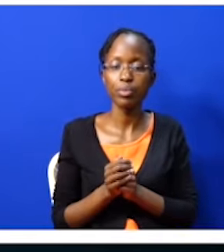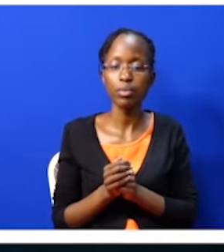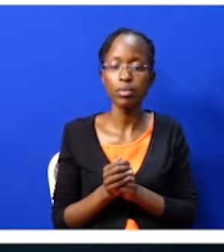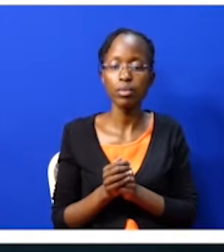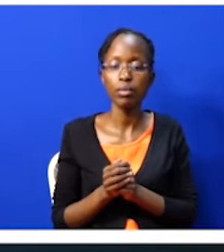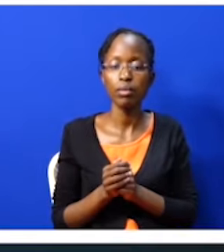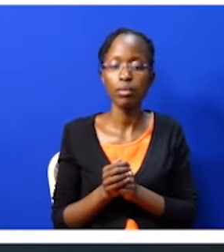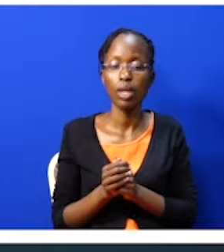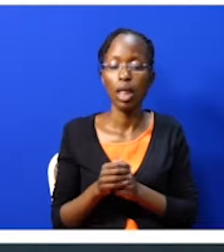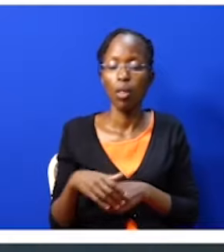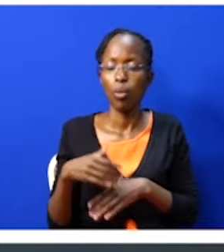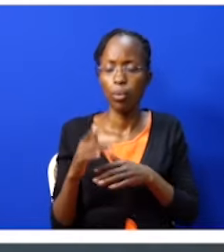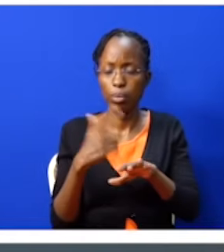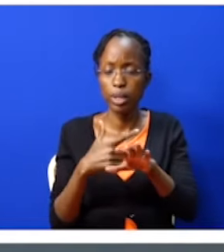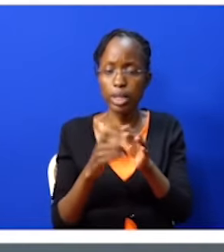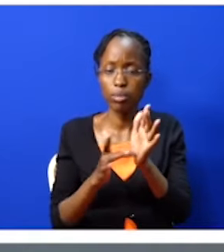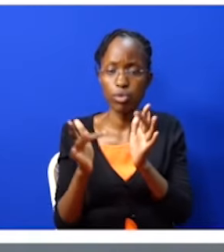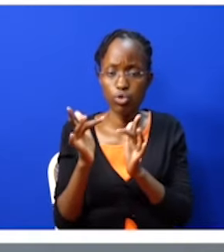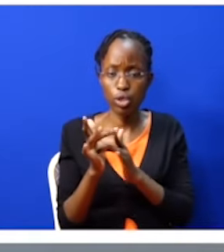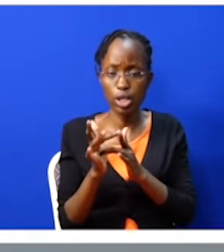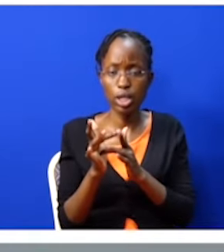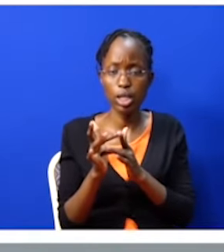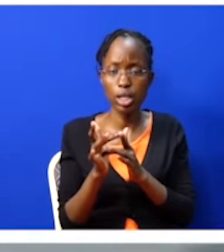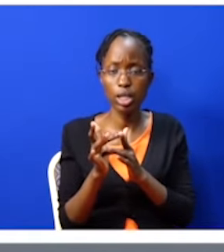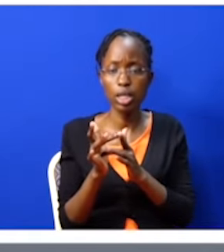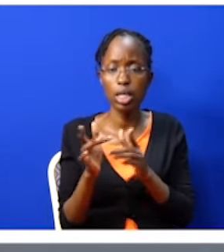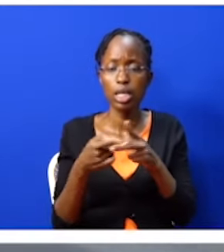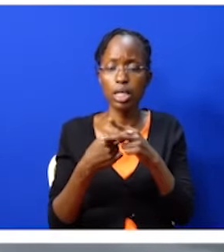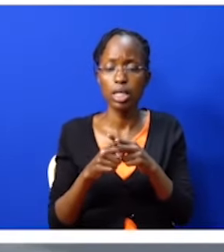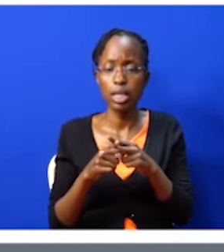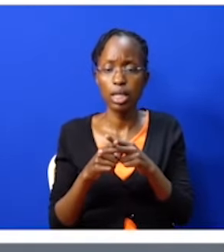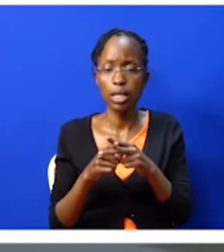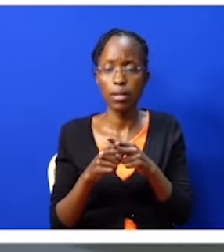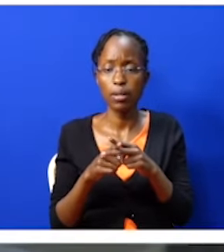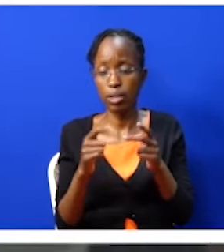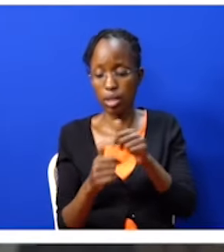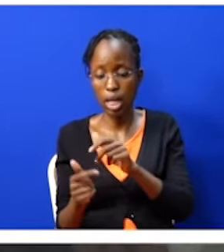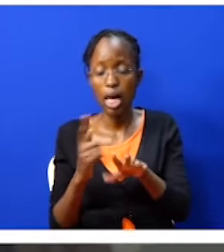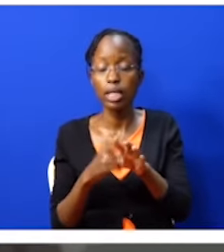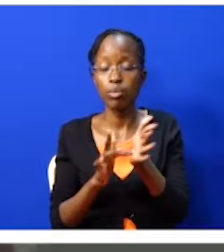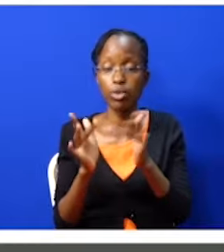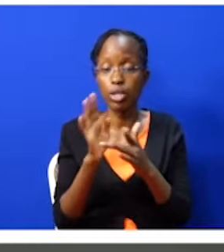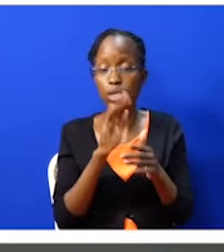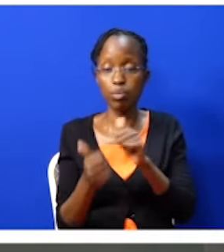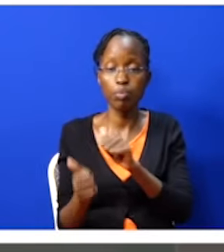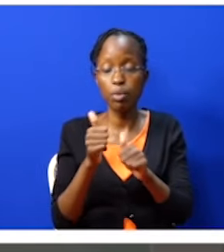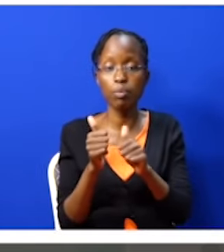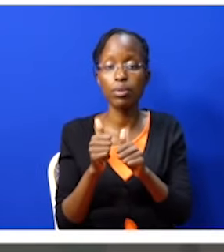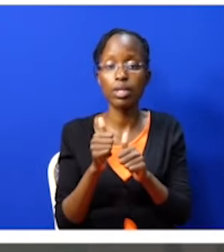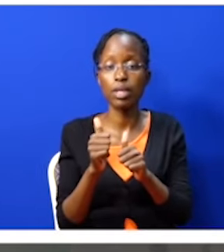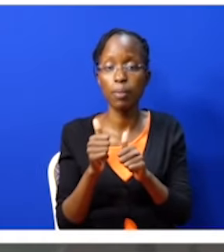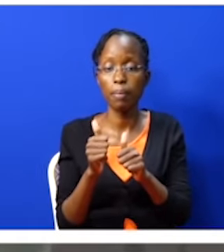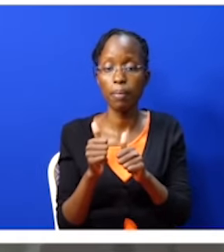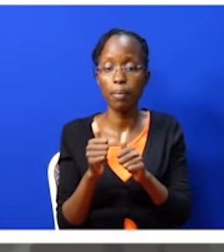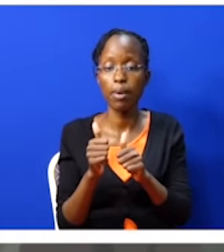are introduced to Jesus. And at the beginning of his mission, there's this beautiful scene where Jesus is being baptized in the waters of the Jordan River. Yeah,